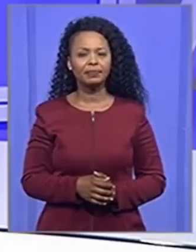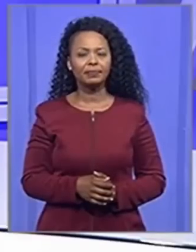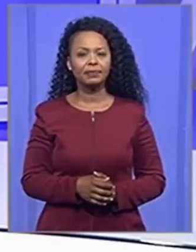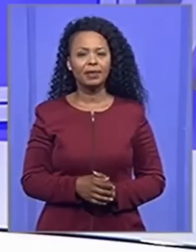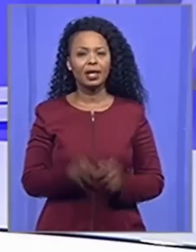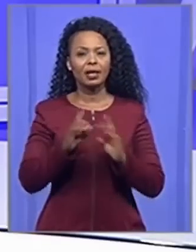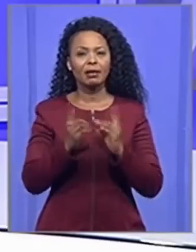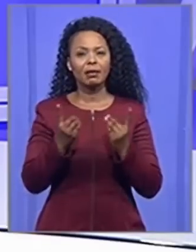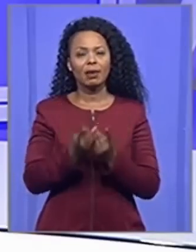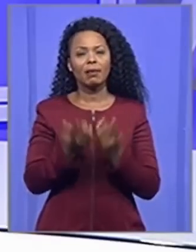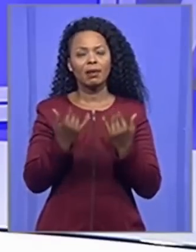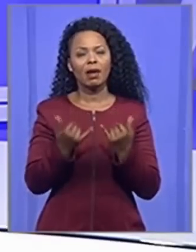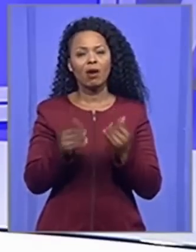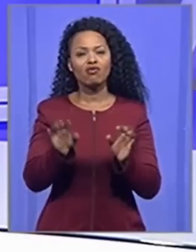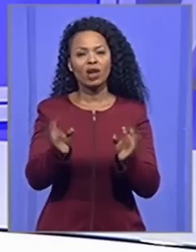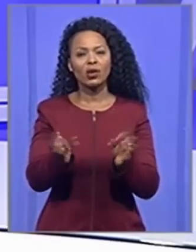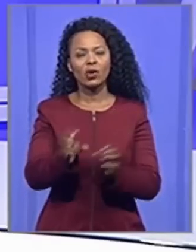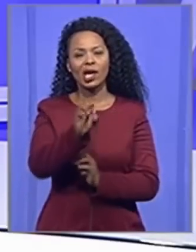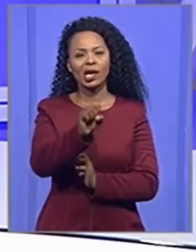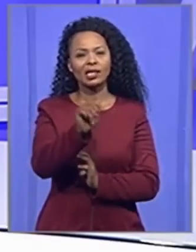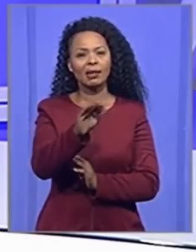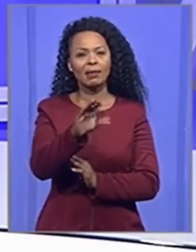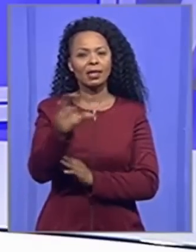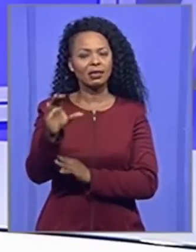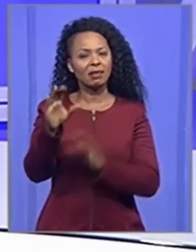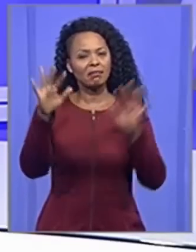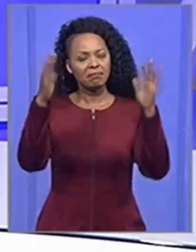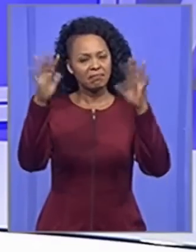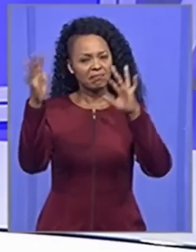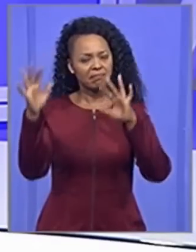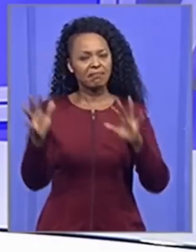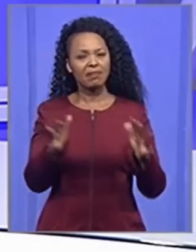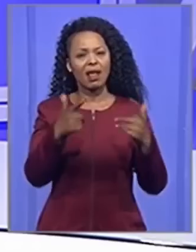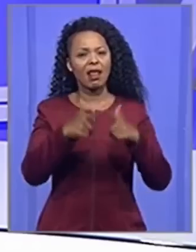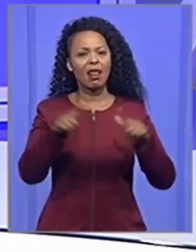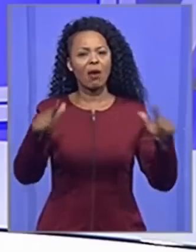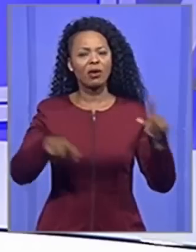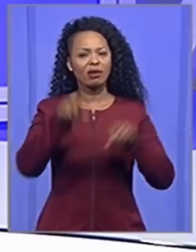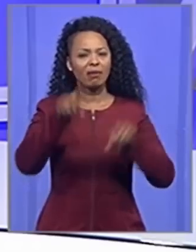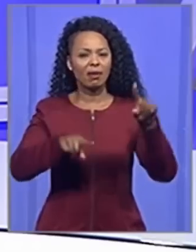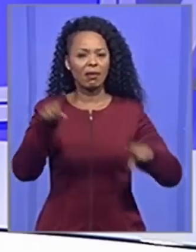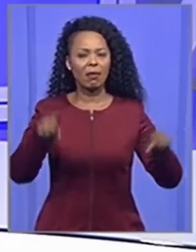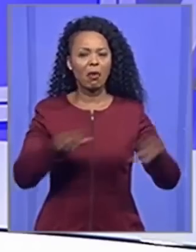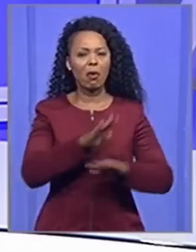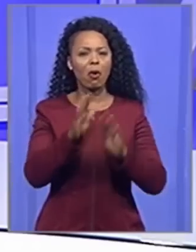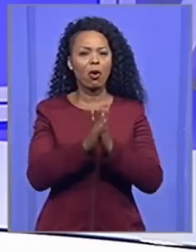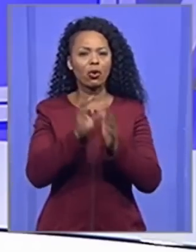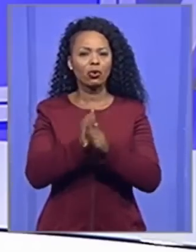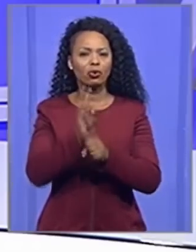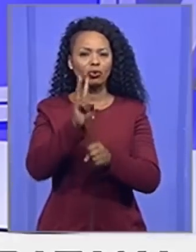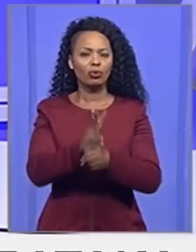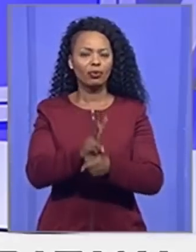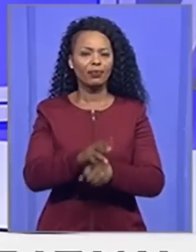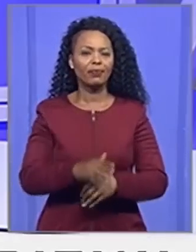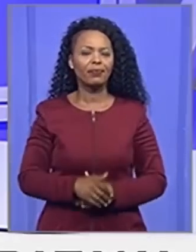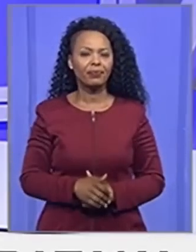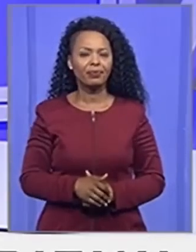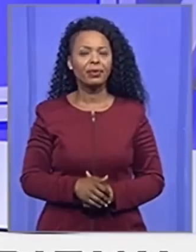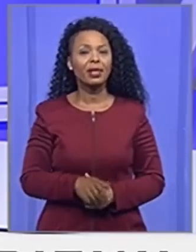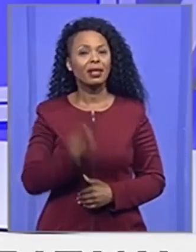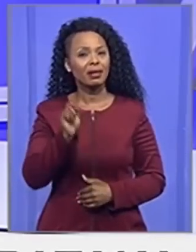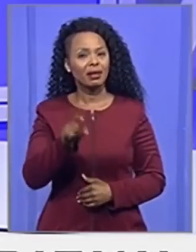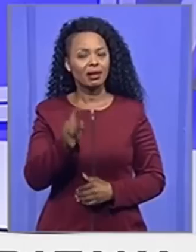Lefapha la radio ka go SABC le retilwe ka go gaša ka maleme ka moka a lesometee a semmušo. Se